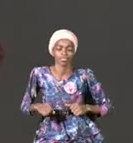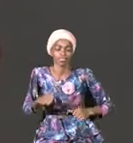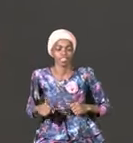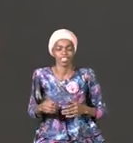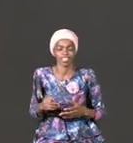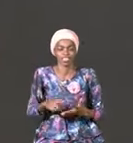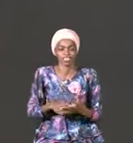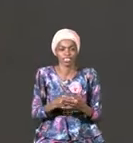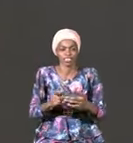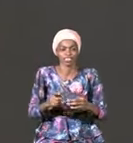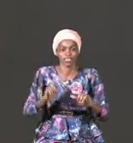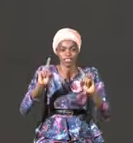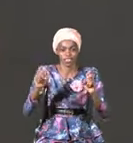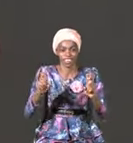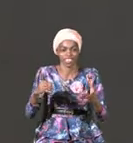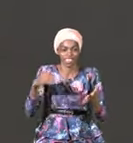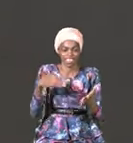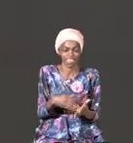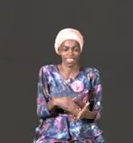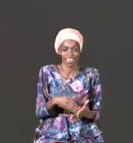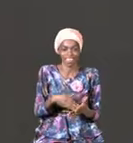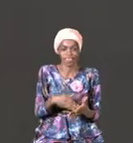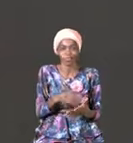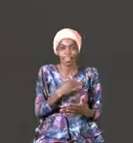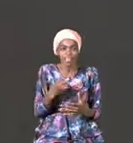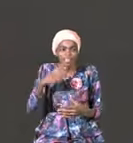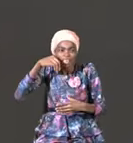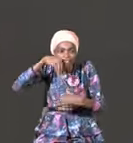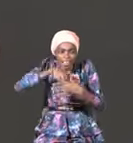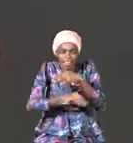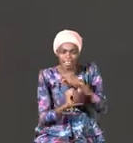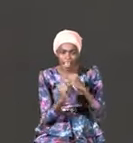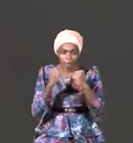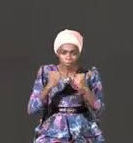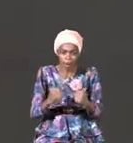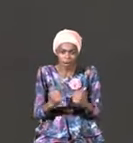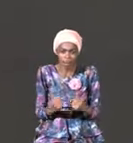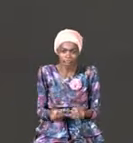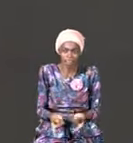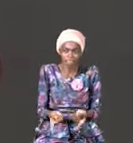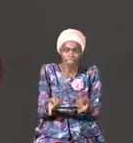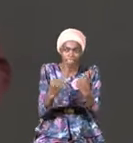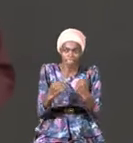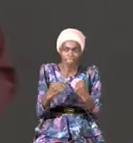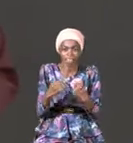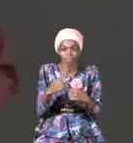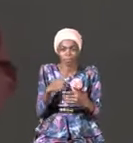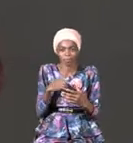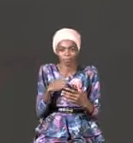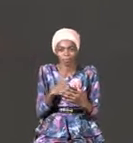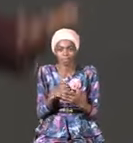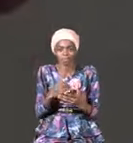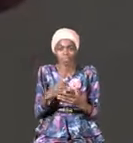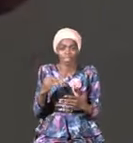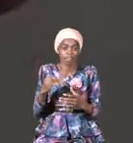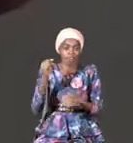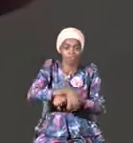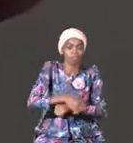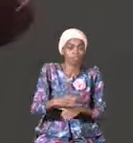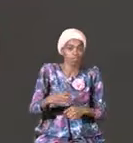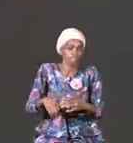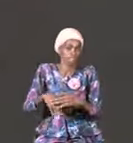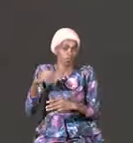again, and the inner power overcame the outer constraint. And